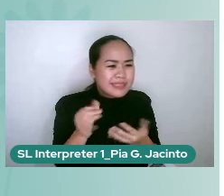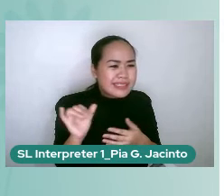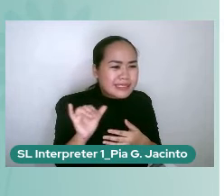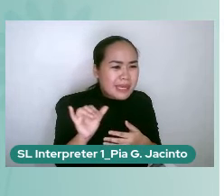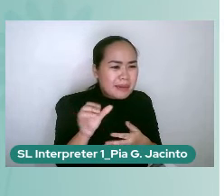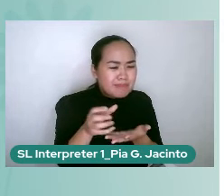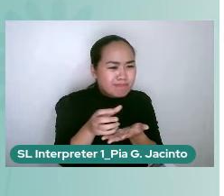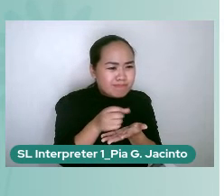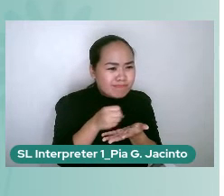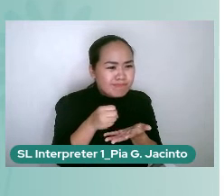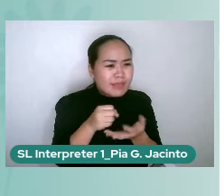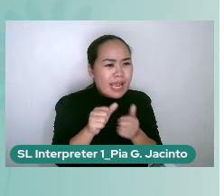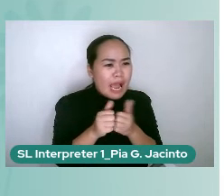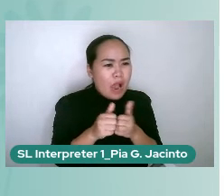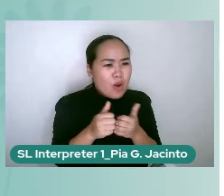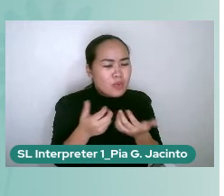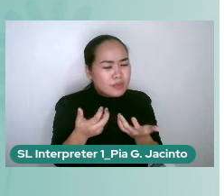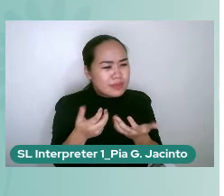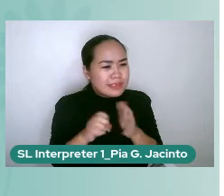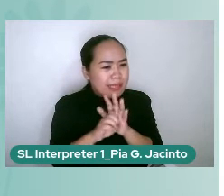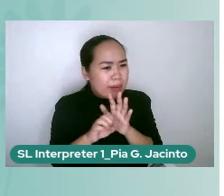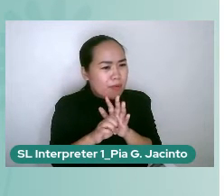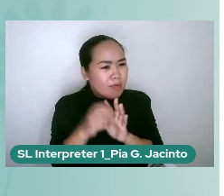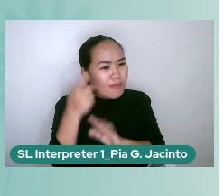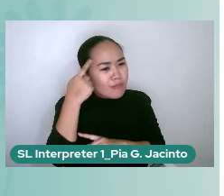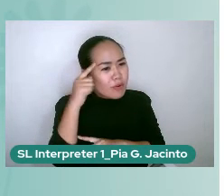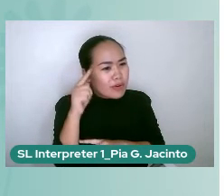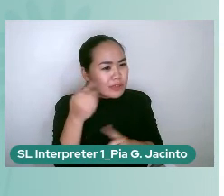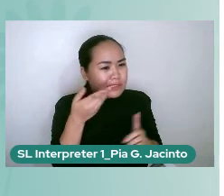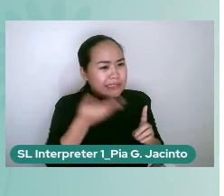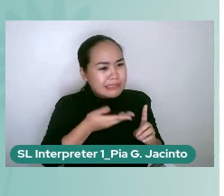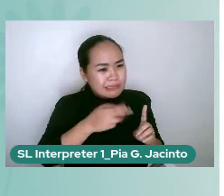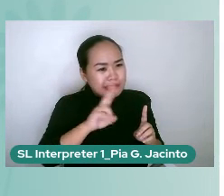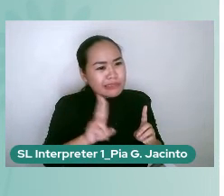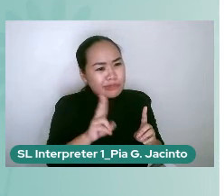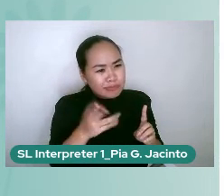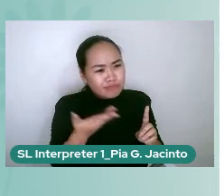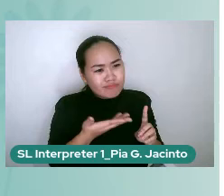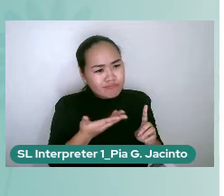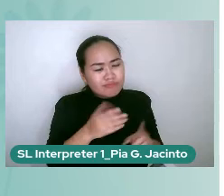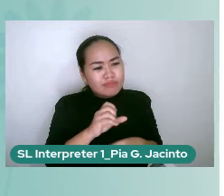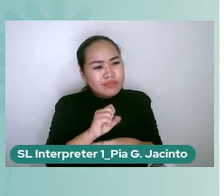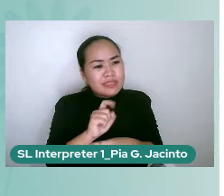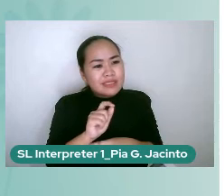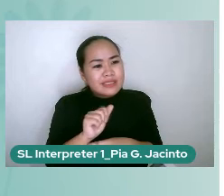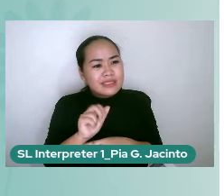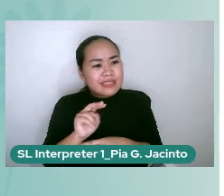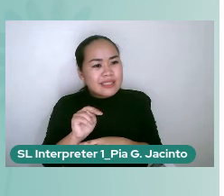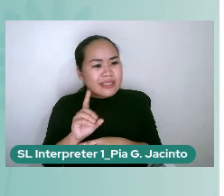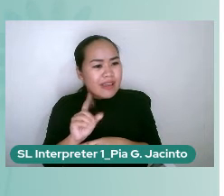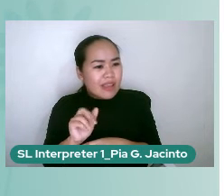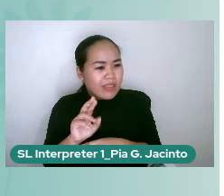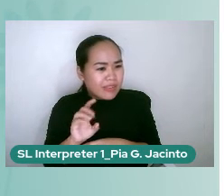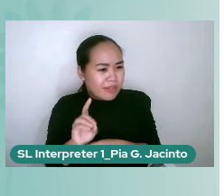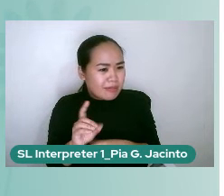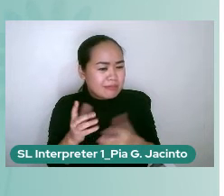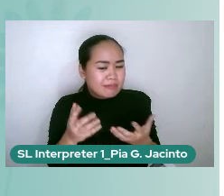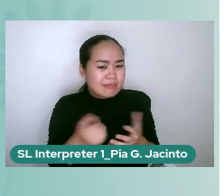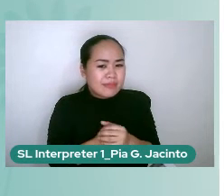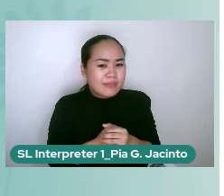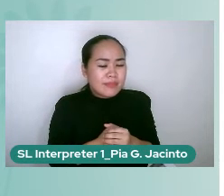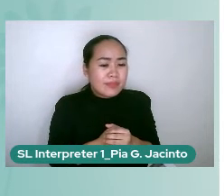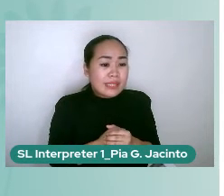used the practitioner-collected sample as the reference standard. It was marginally less specific than